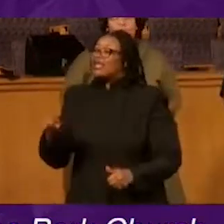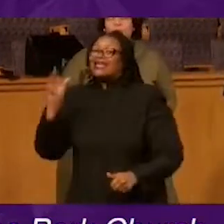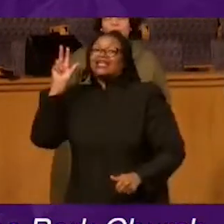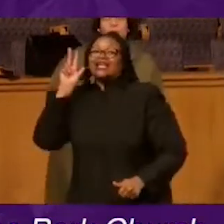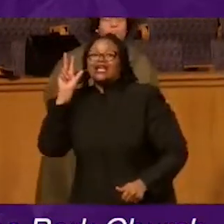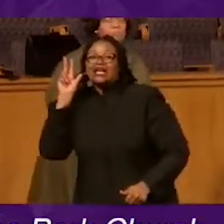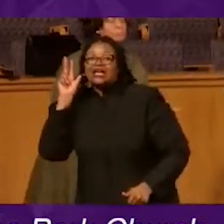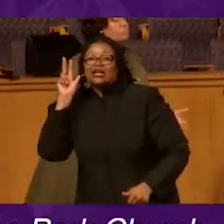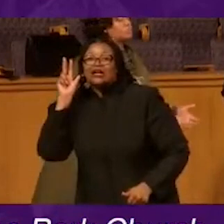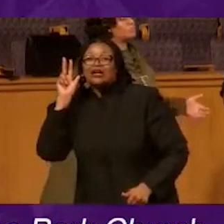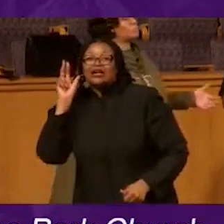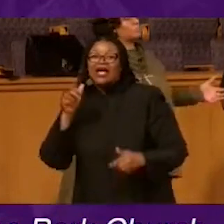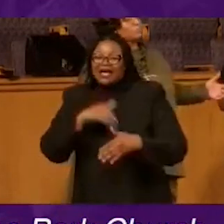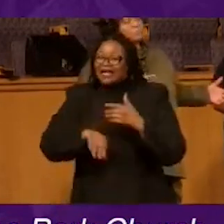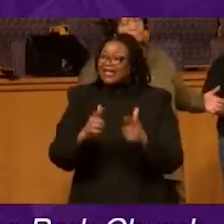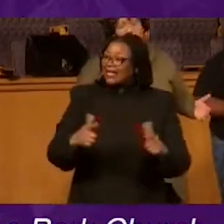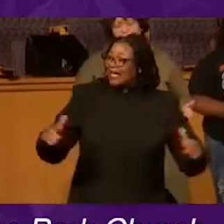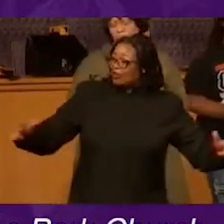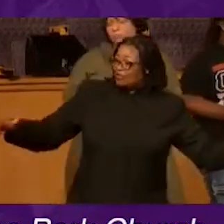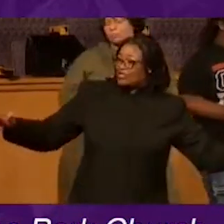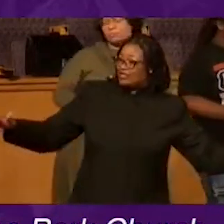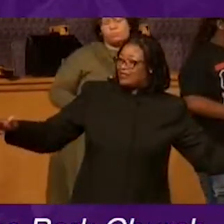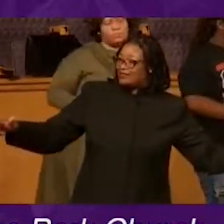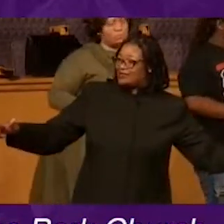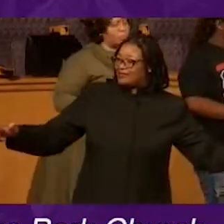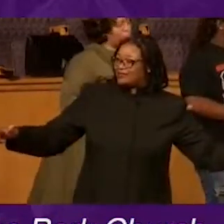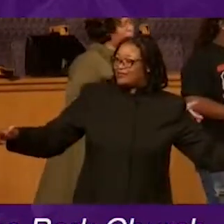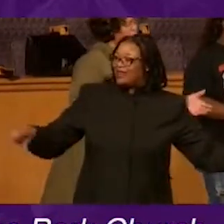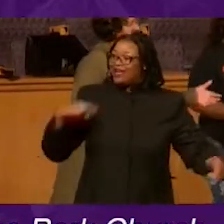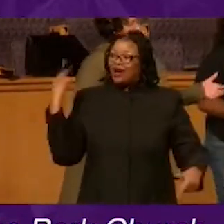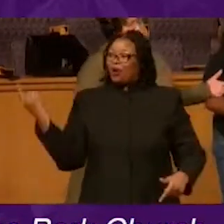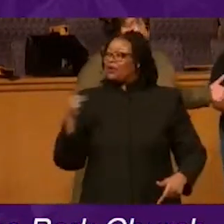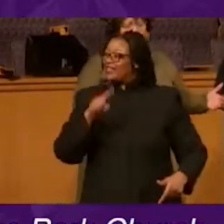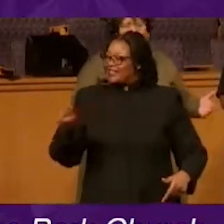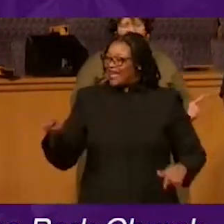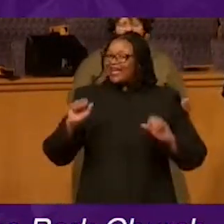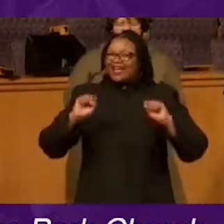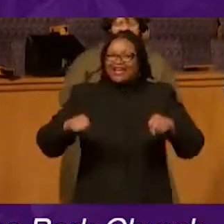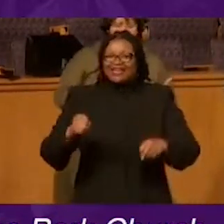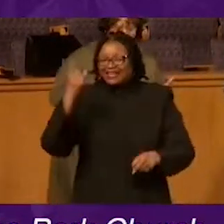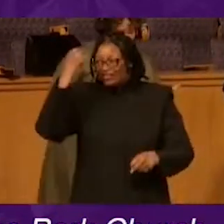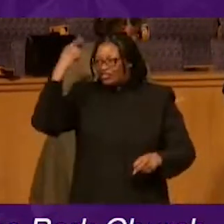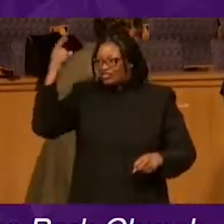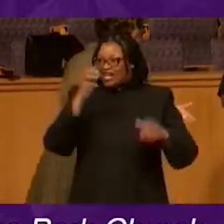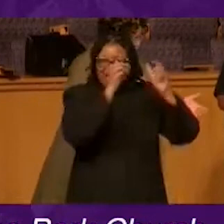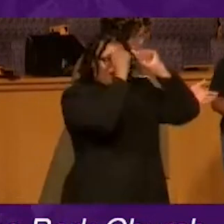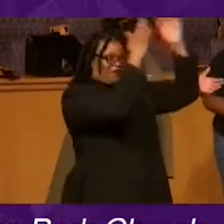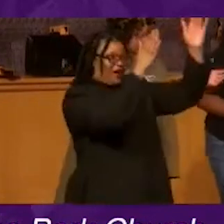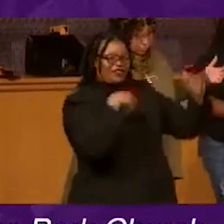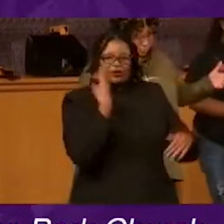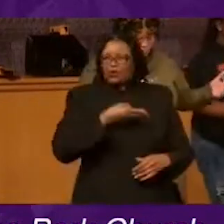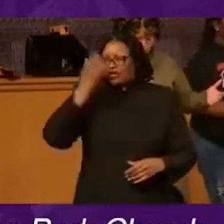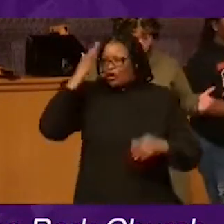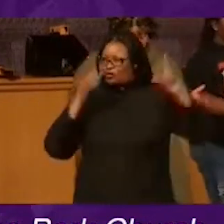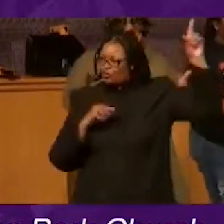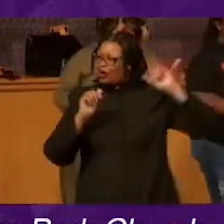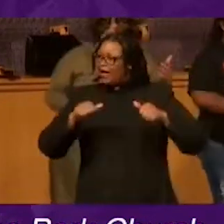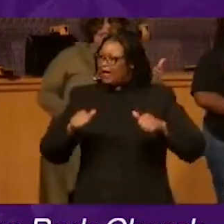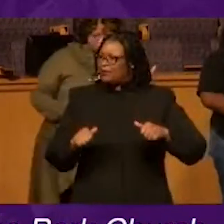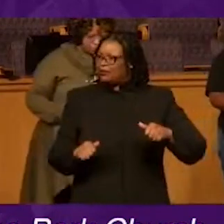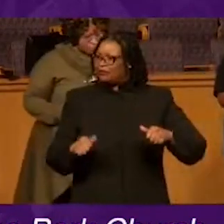hear, in languages that only they'll be able to understand. Father, we know you're able because you did it with